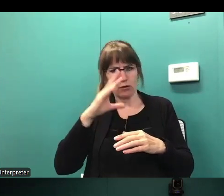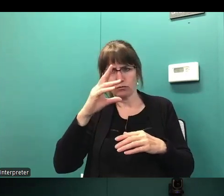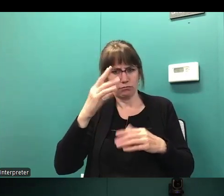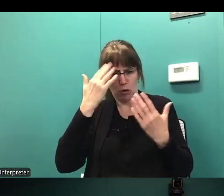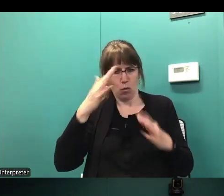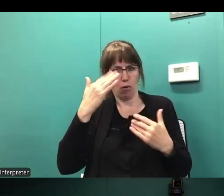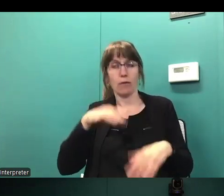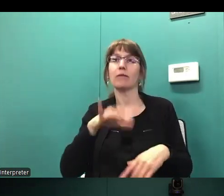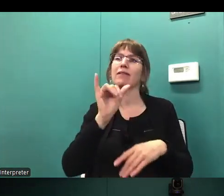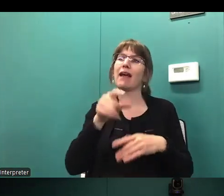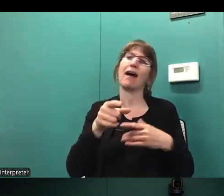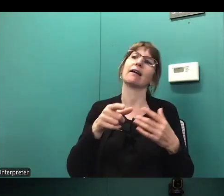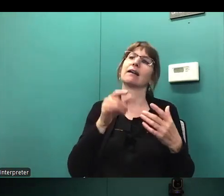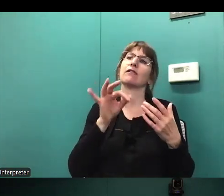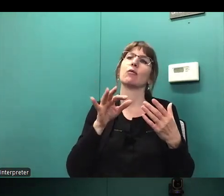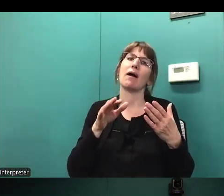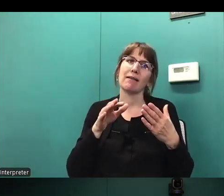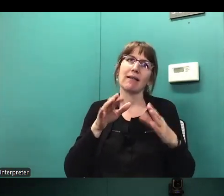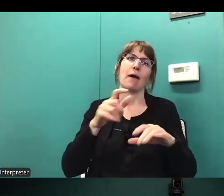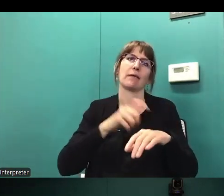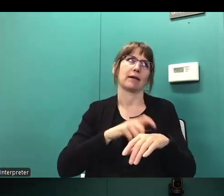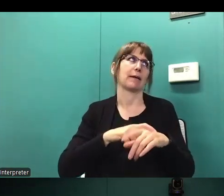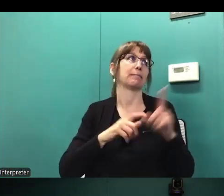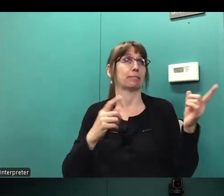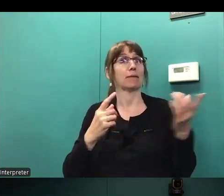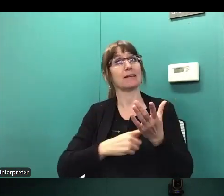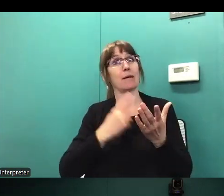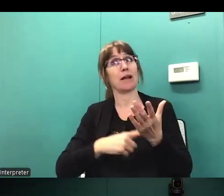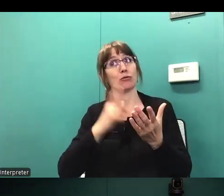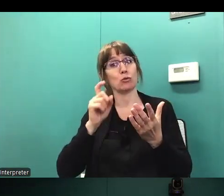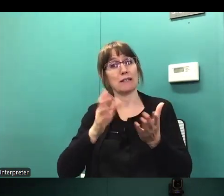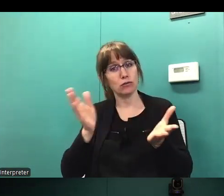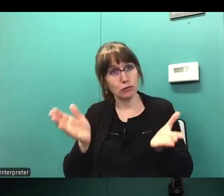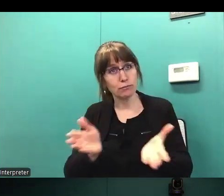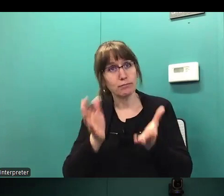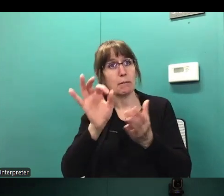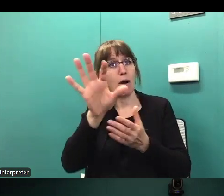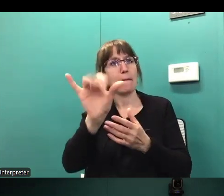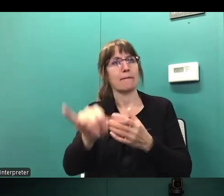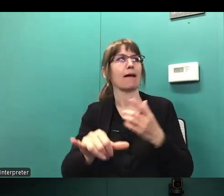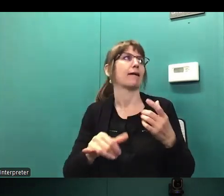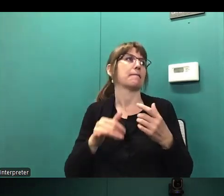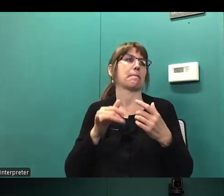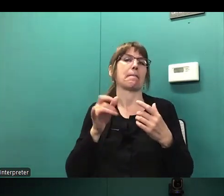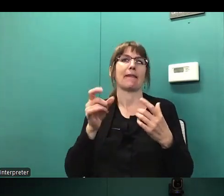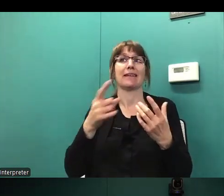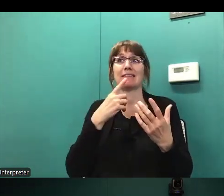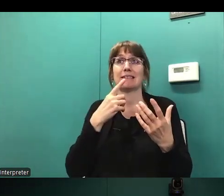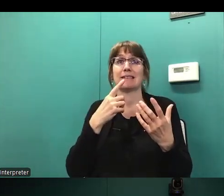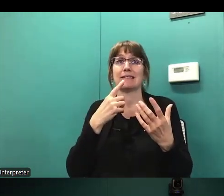those strategies finally working. Sometimes you have to do those prompts. So Yeah. also just saying like giving the kids the grace to be able to say, I don't